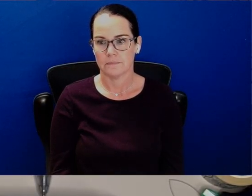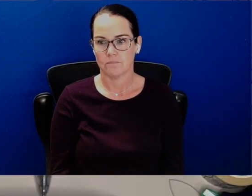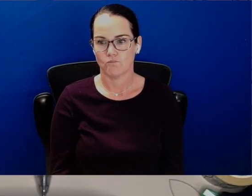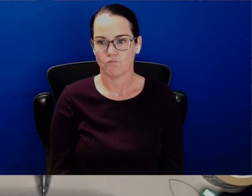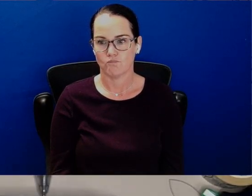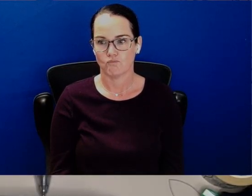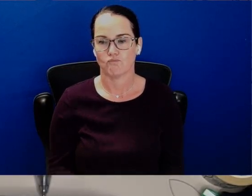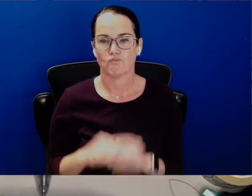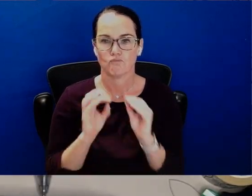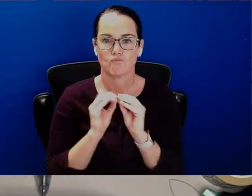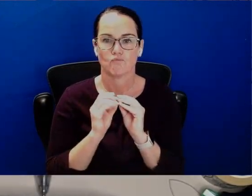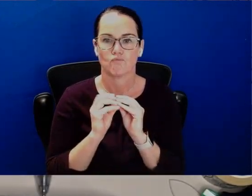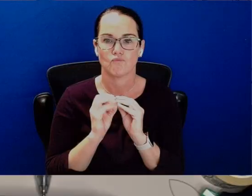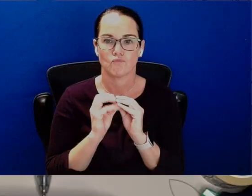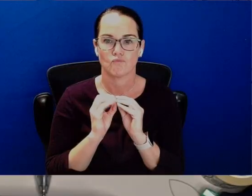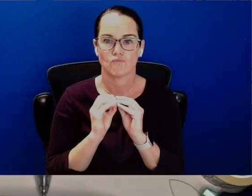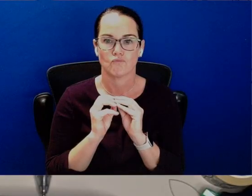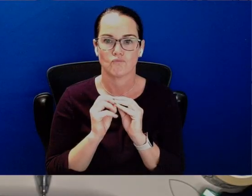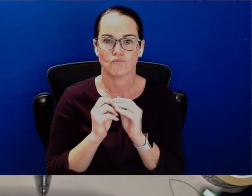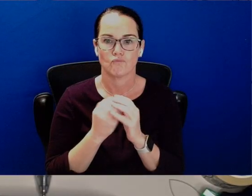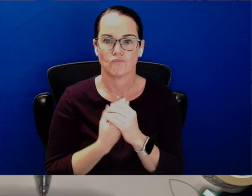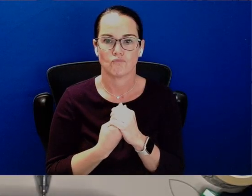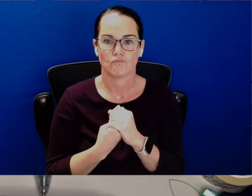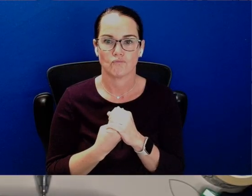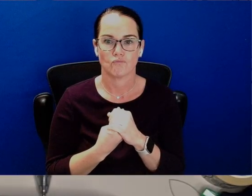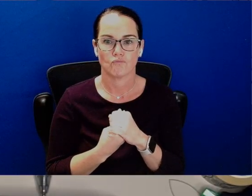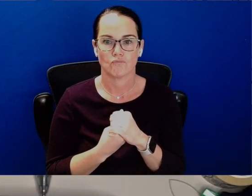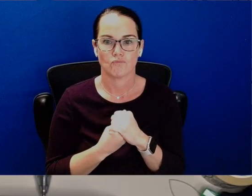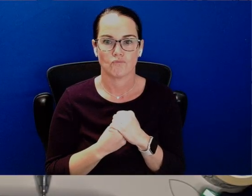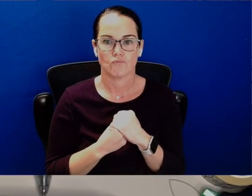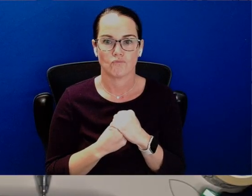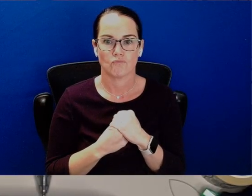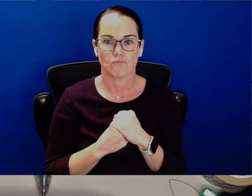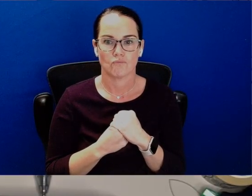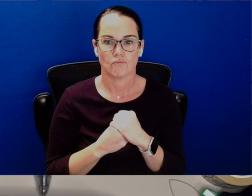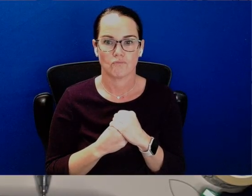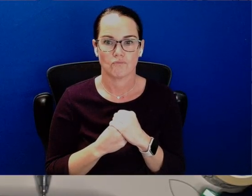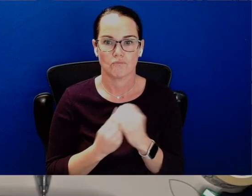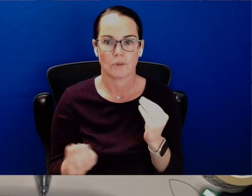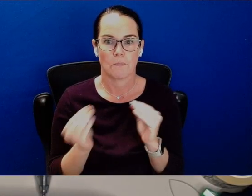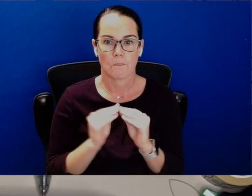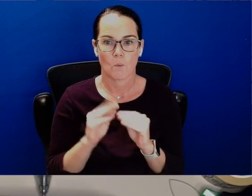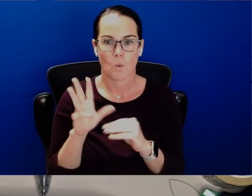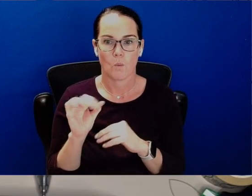And then some additional washi